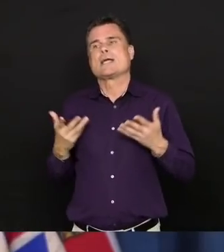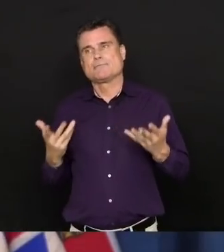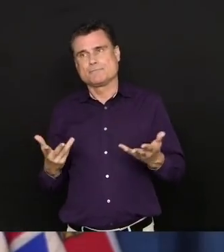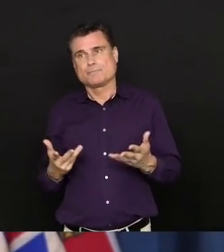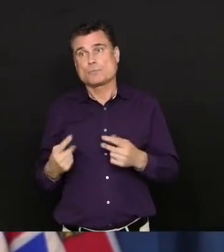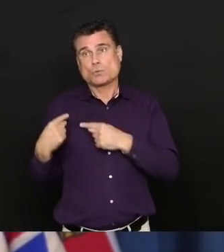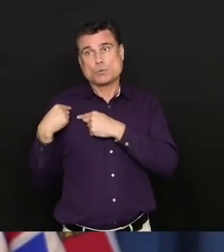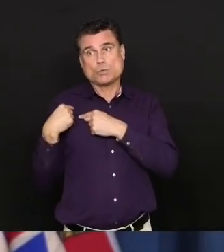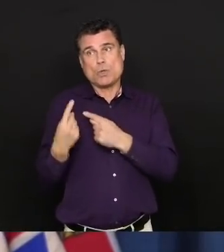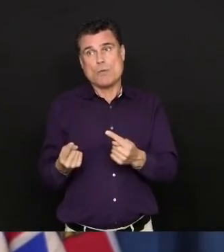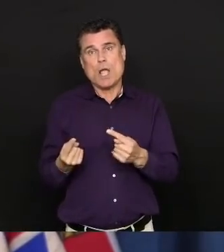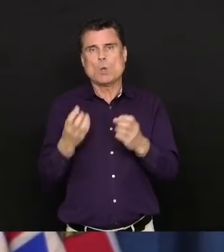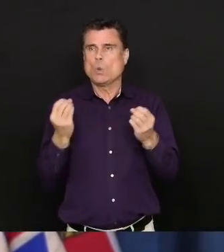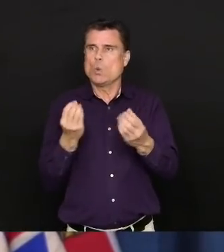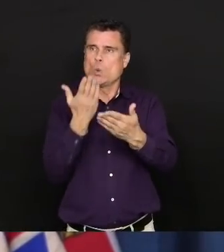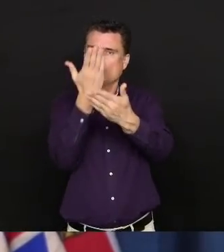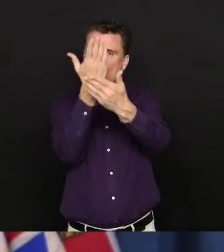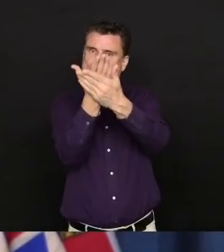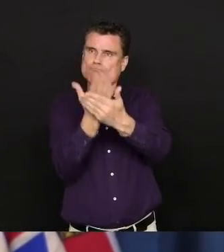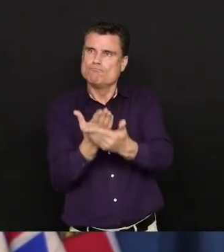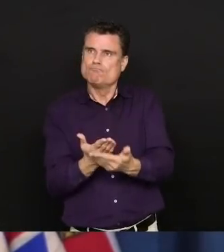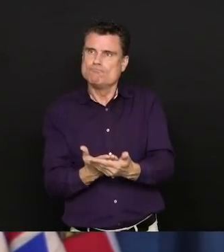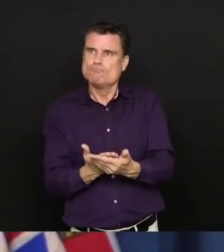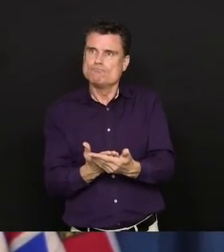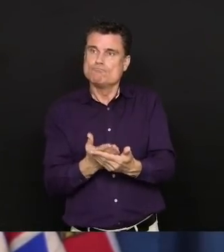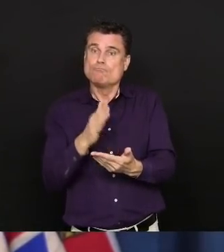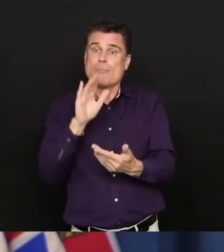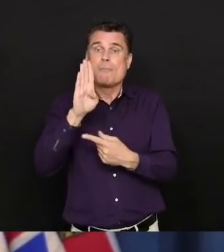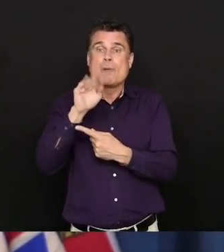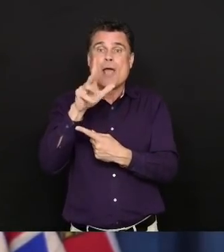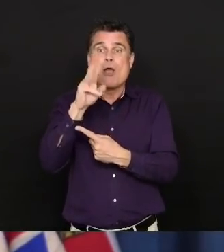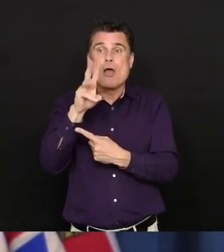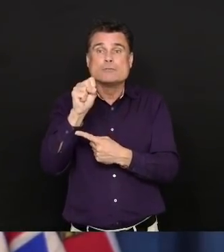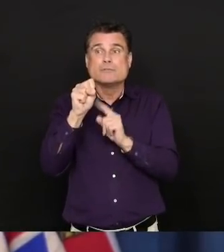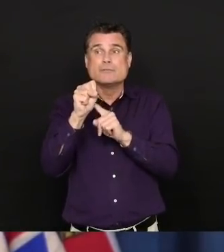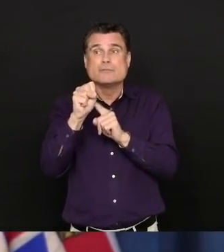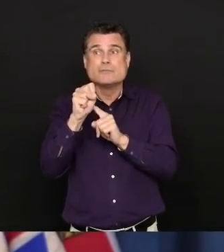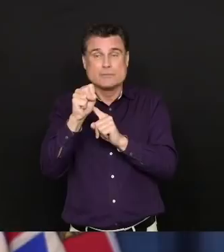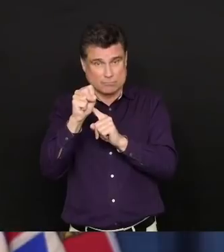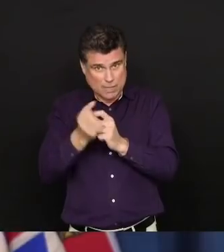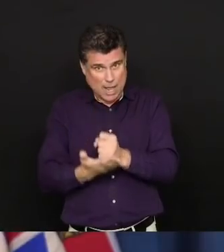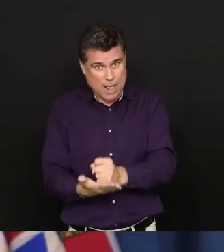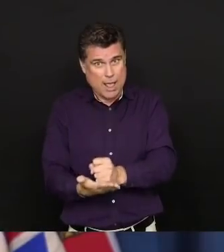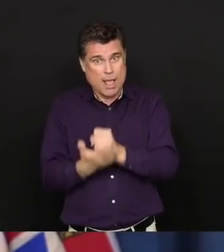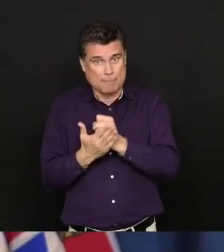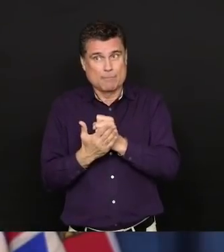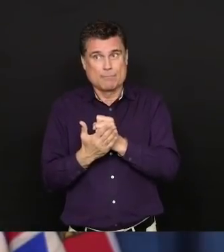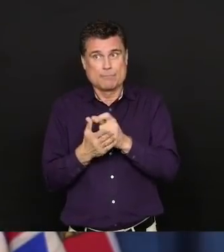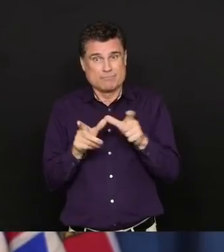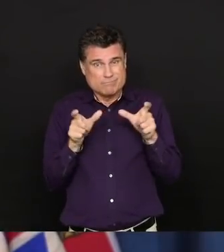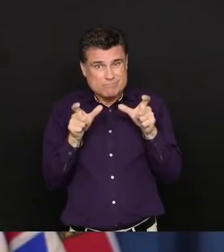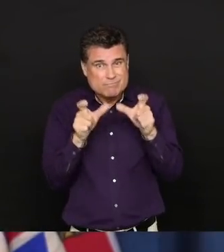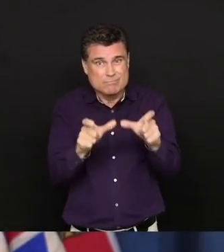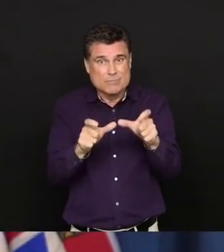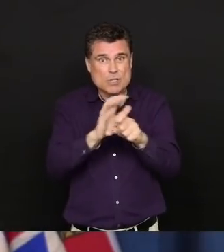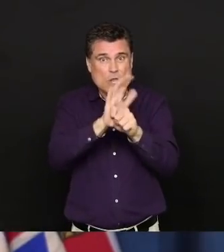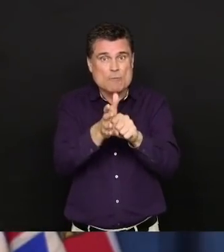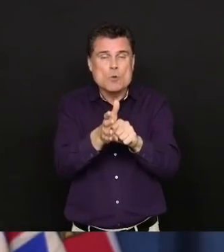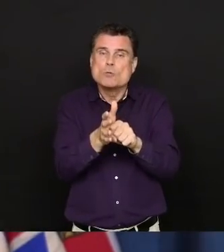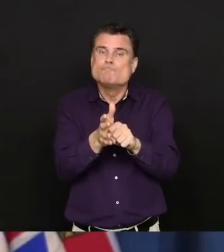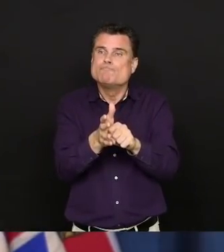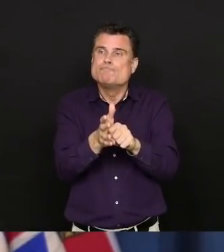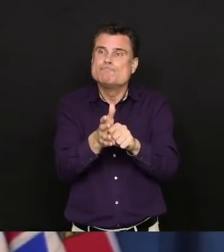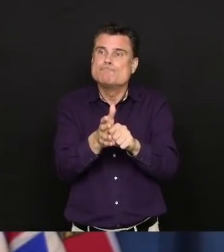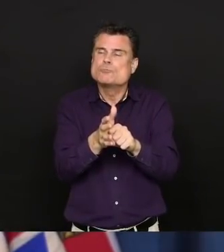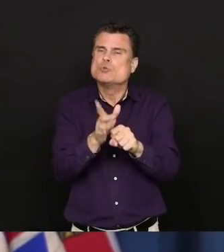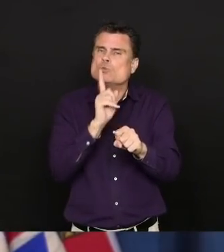to police something like that. I mean, you have to go up to somebody and ask them if they're... So I actually think that what we're doing